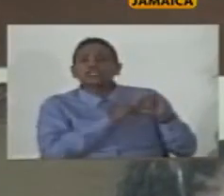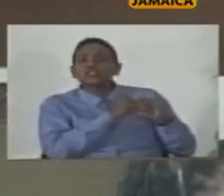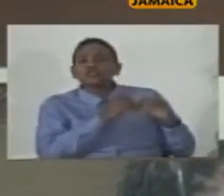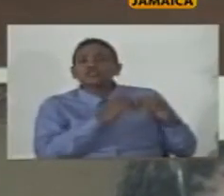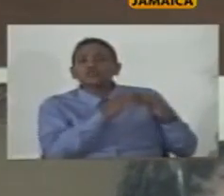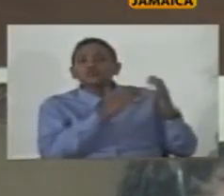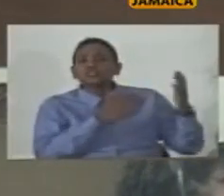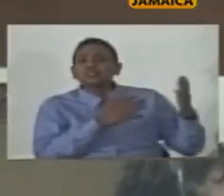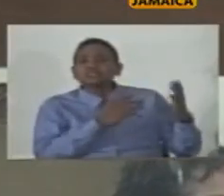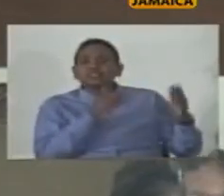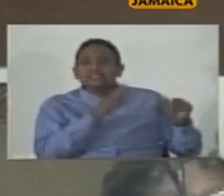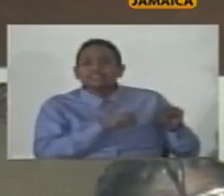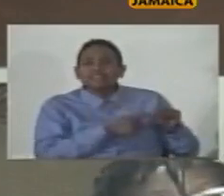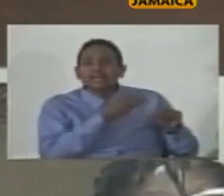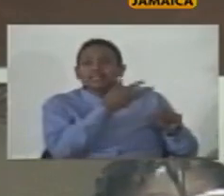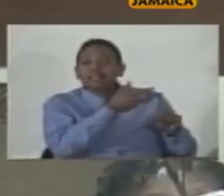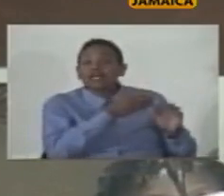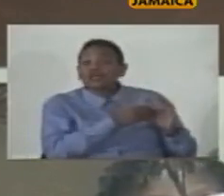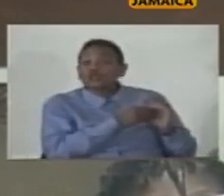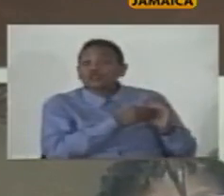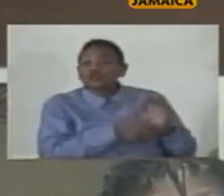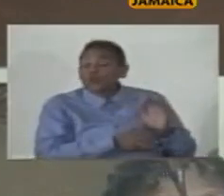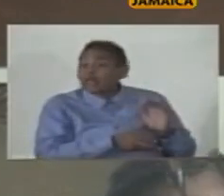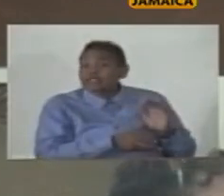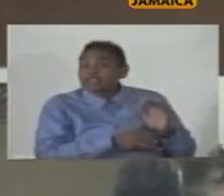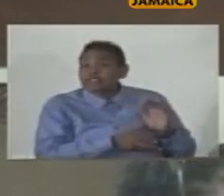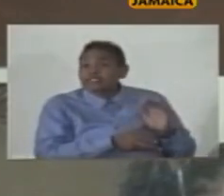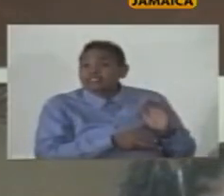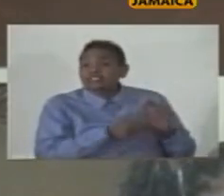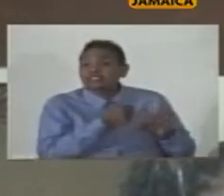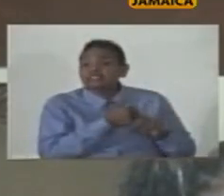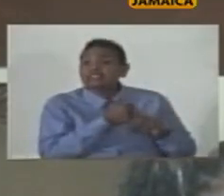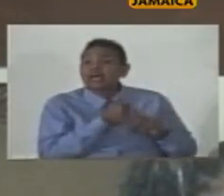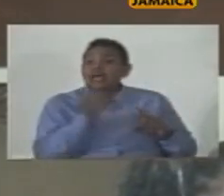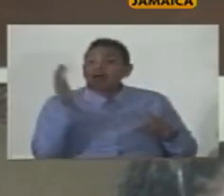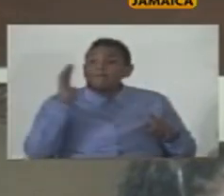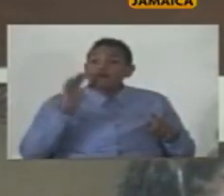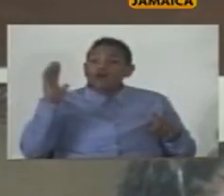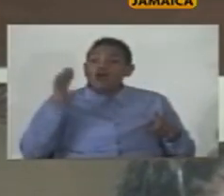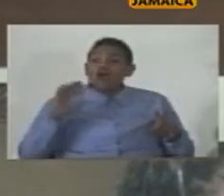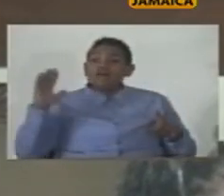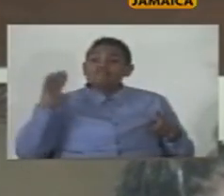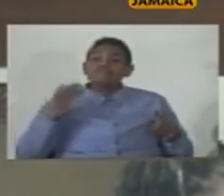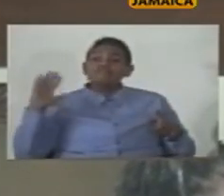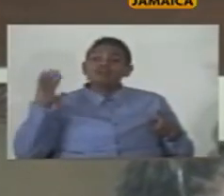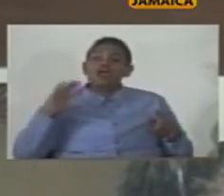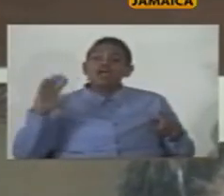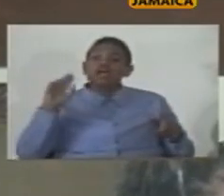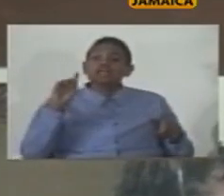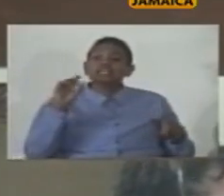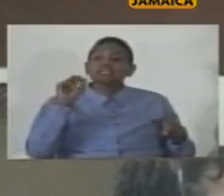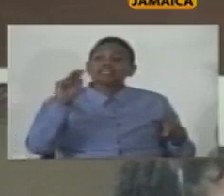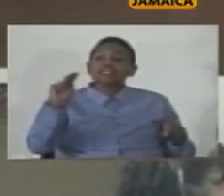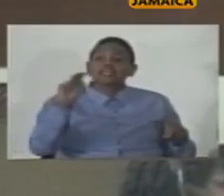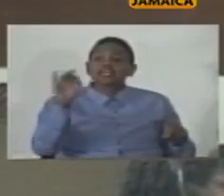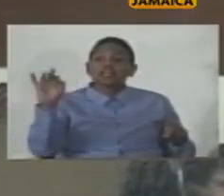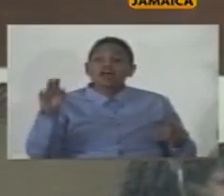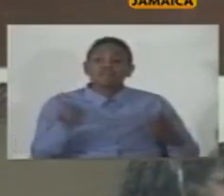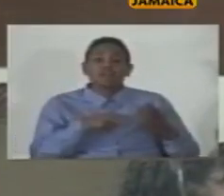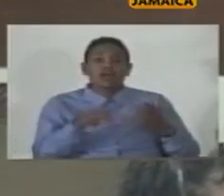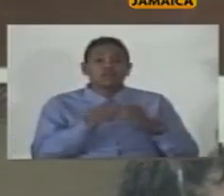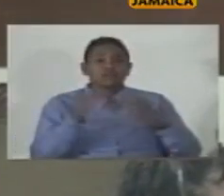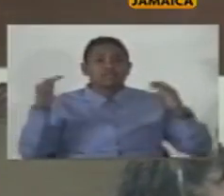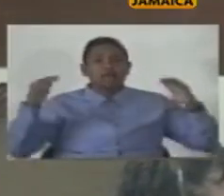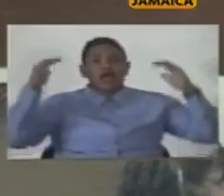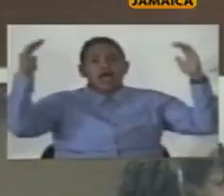starting there as a student, being previously the Dean of Dance with high